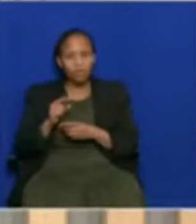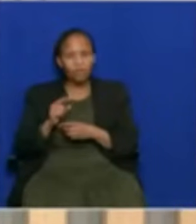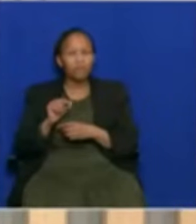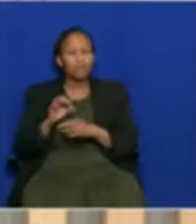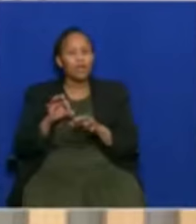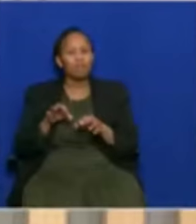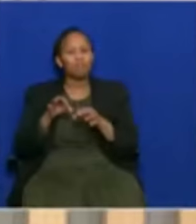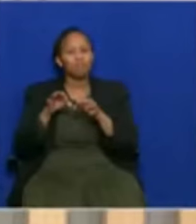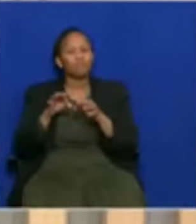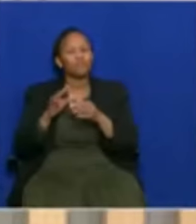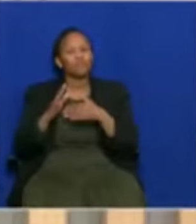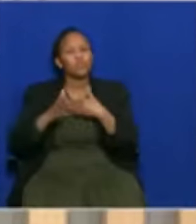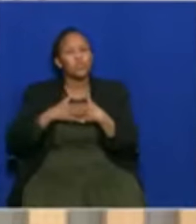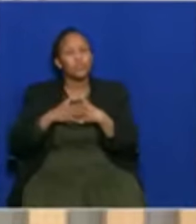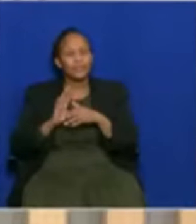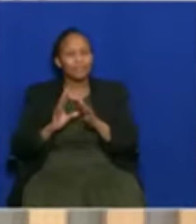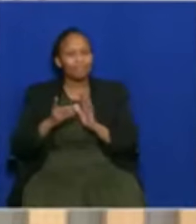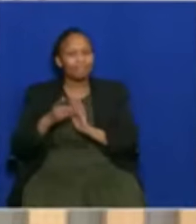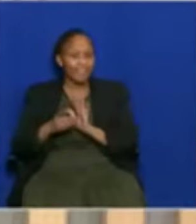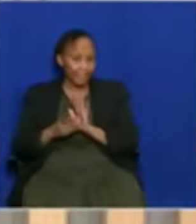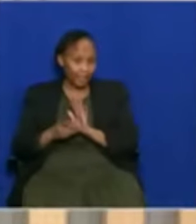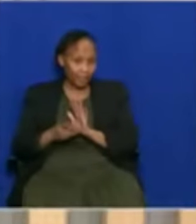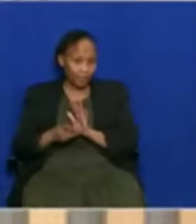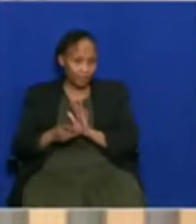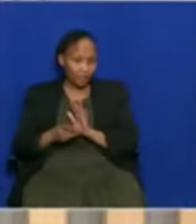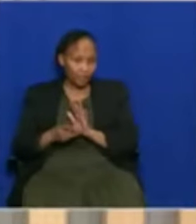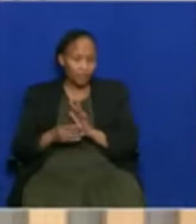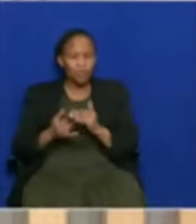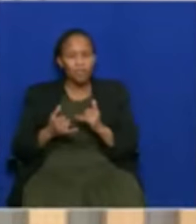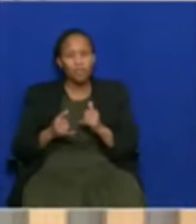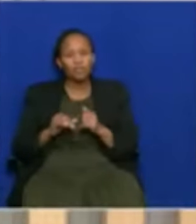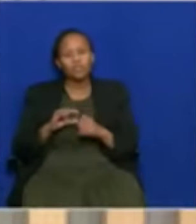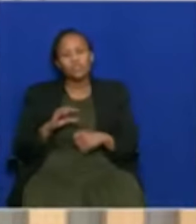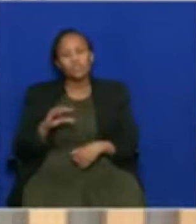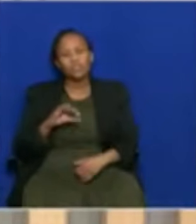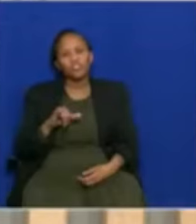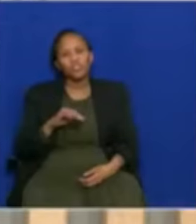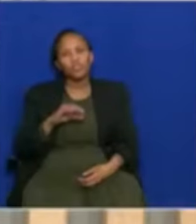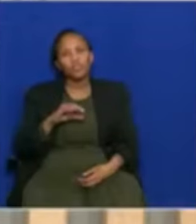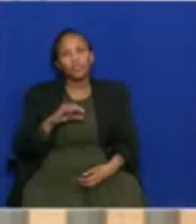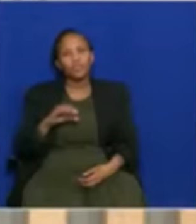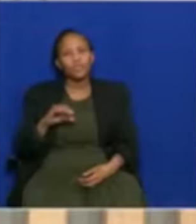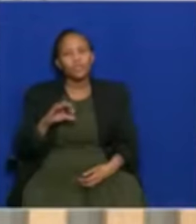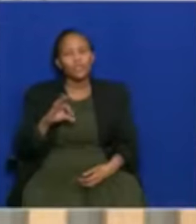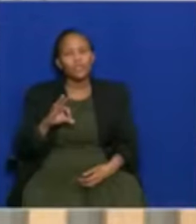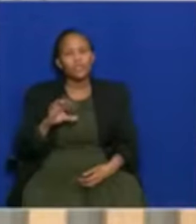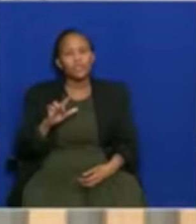to CJC 370.1.